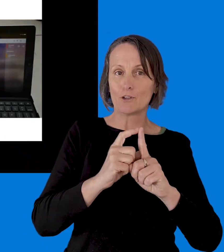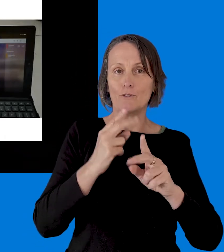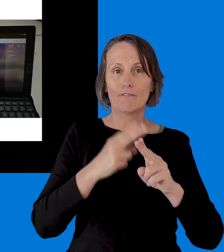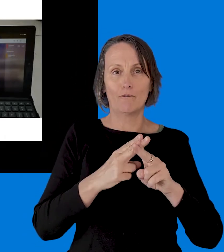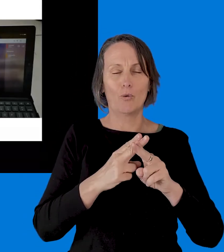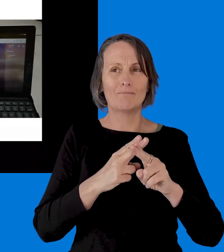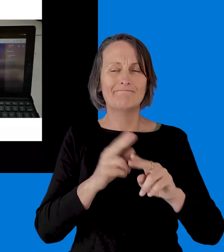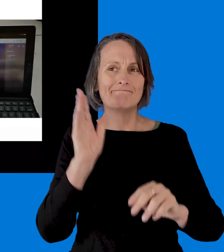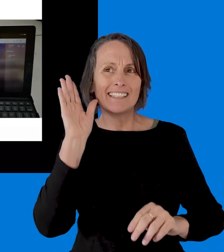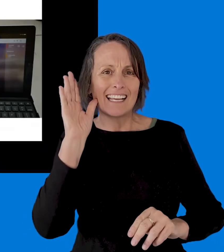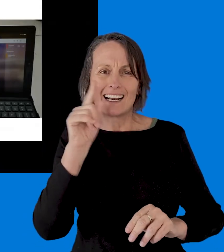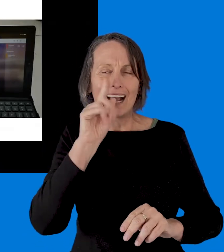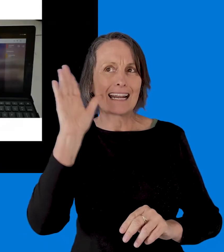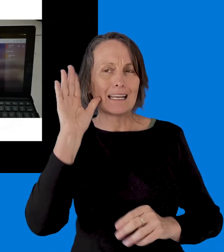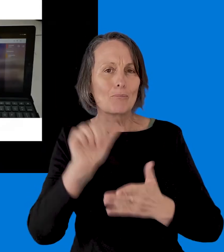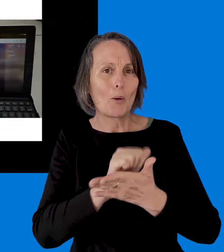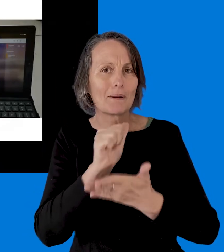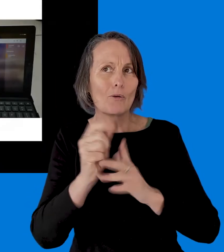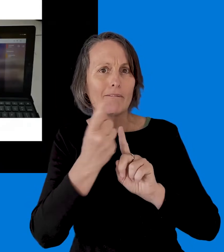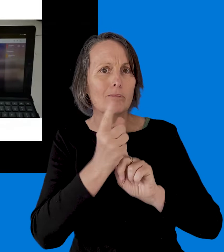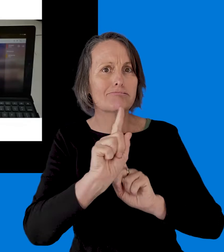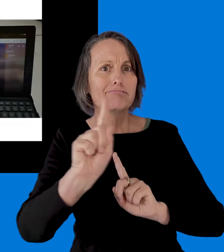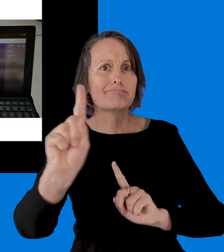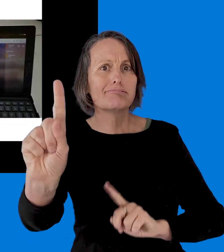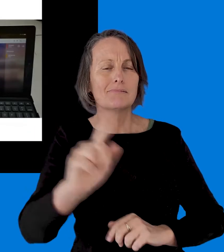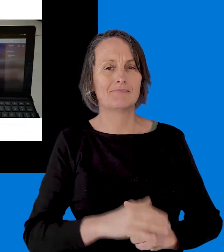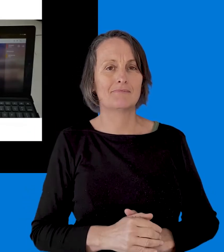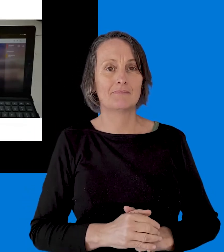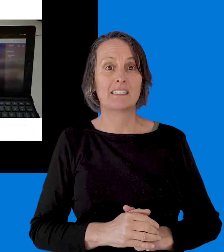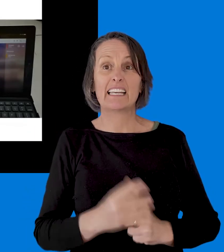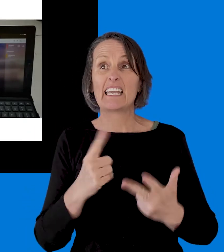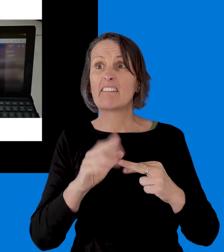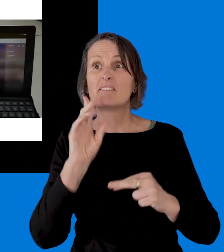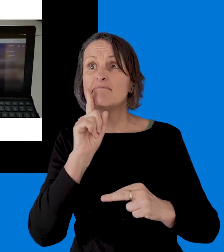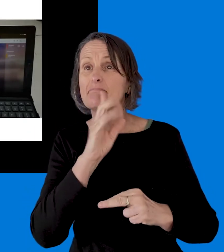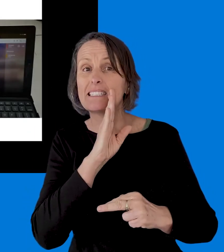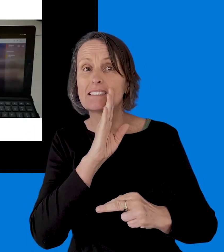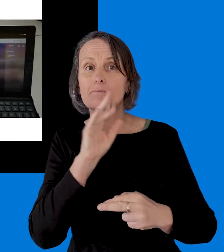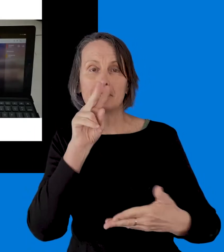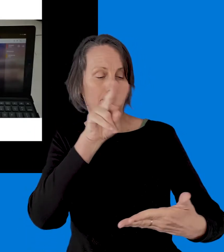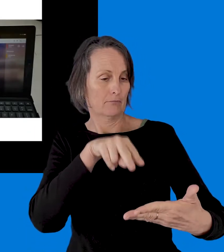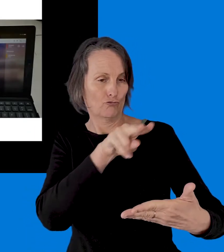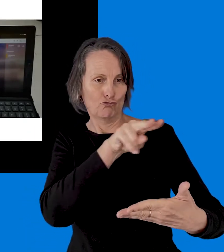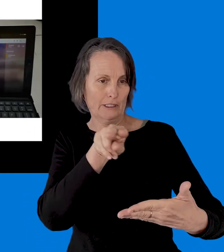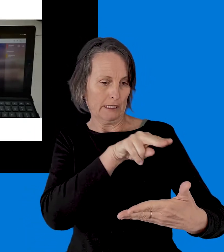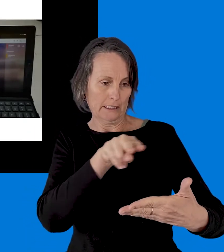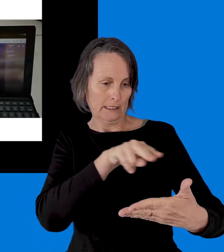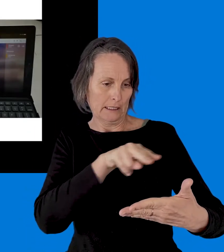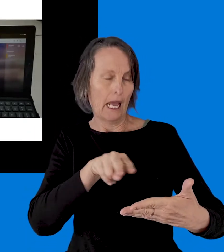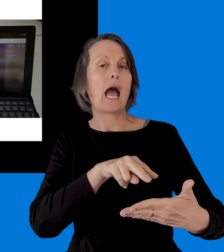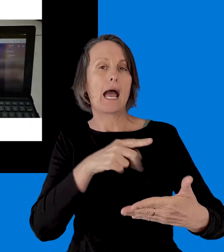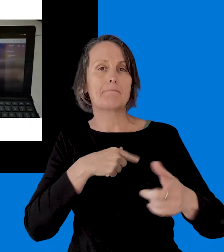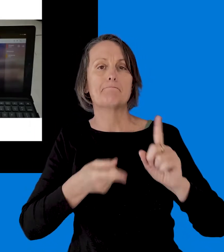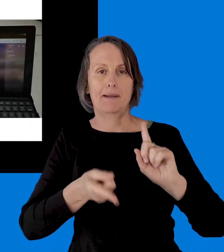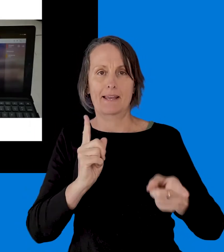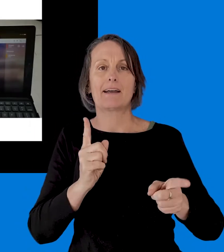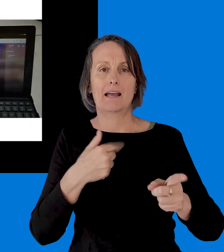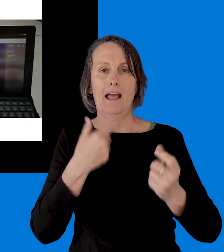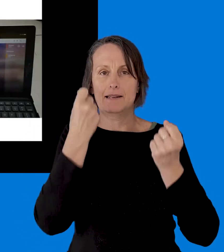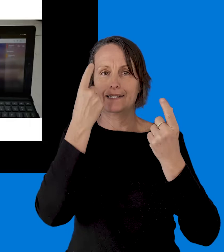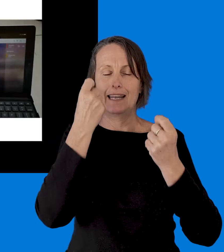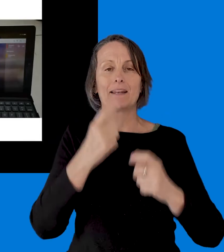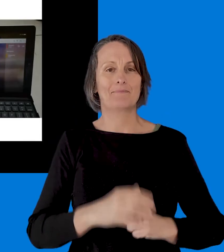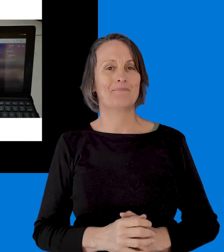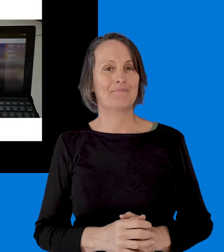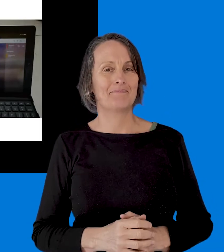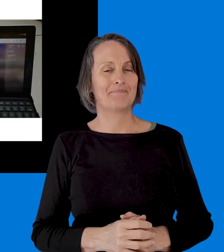That makes it difficult for him to hear someone who might be across the room. The transcripts then give him the ability then to kind of, if